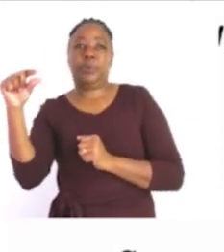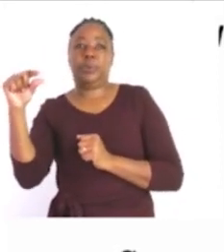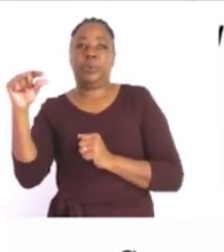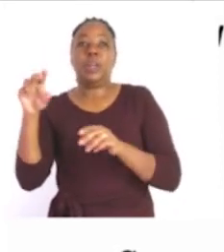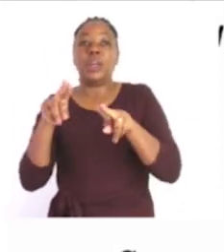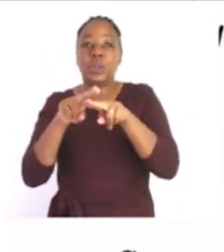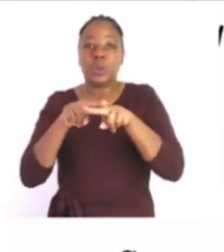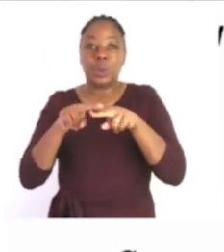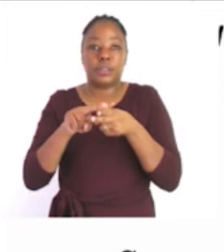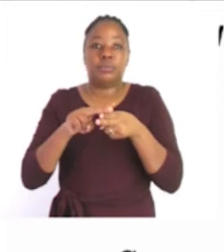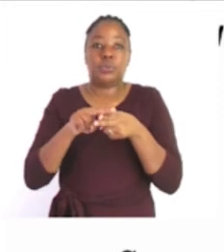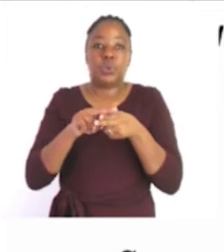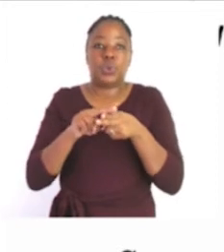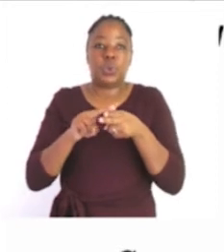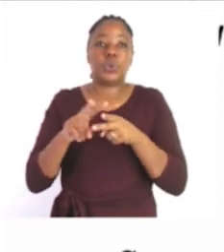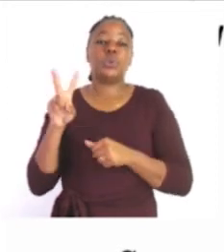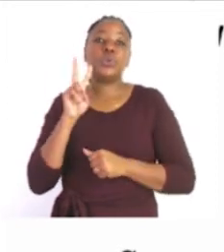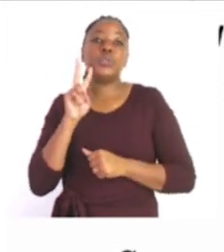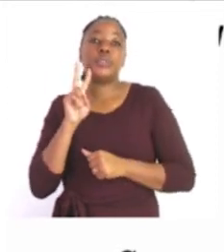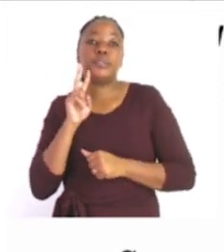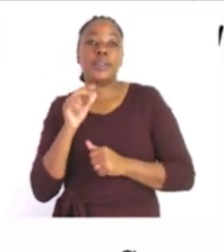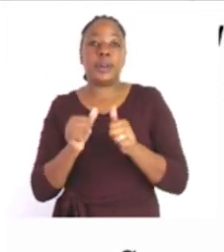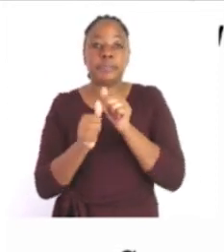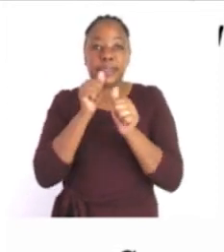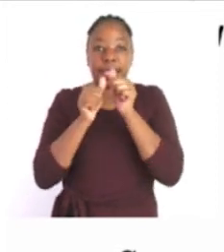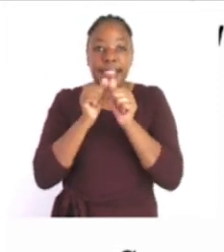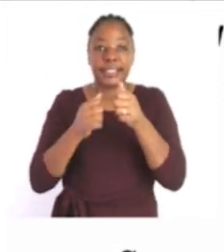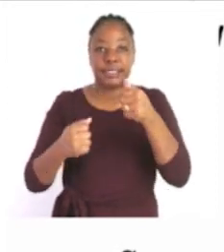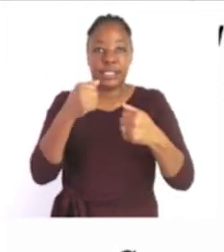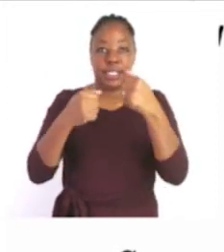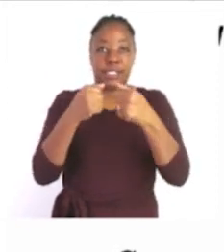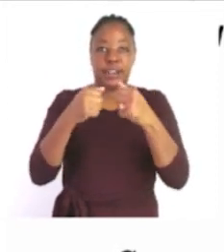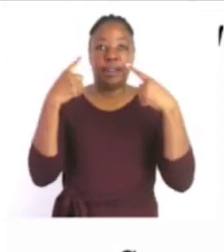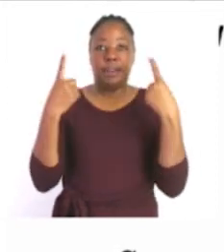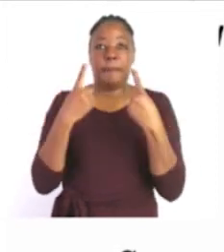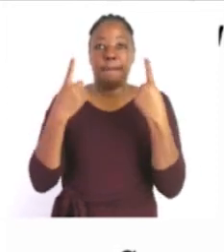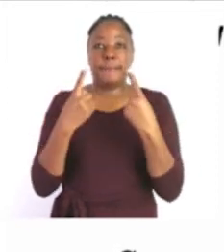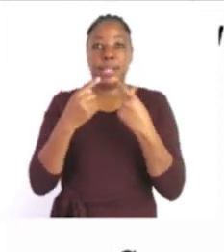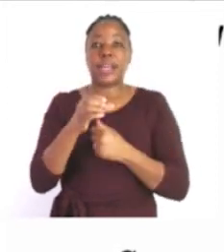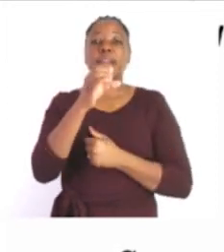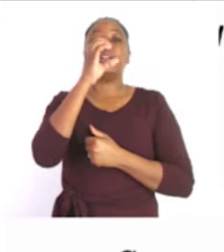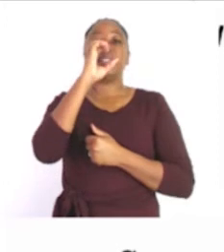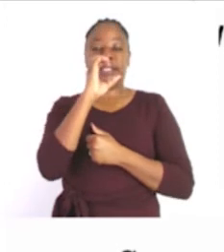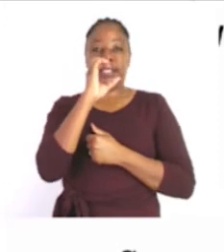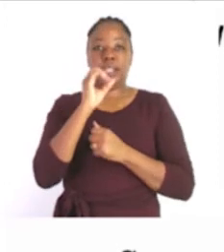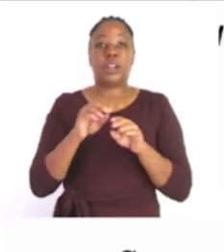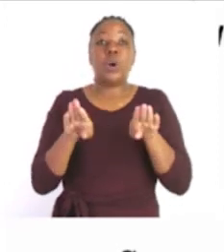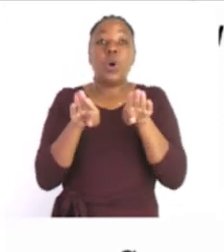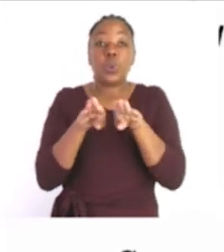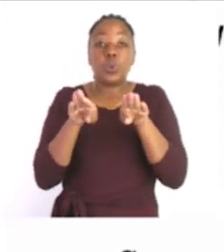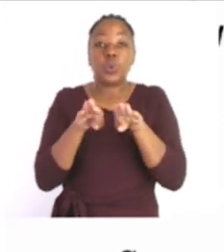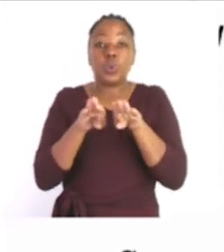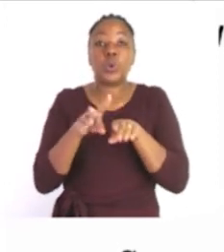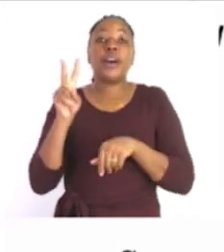verbs in the bracket. We have the word eat, drive, play, and drink. And